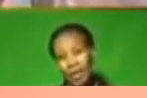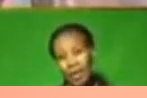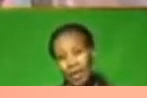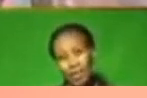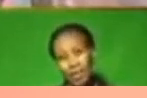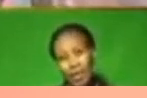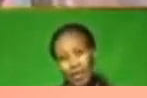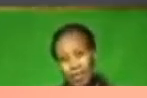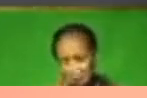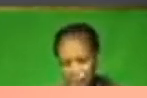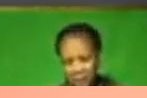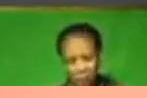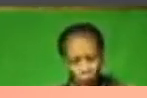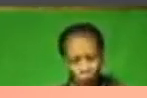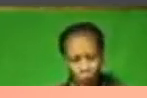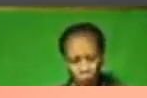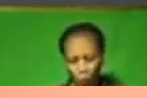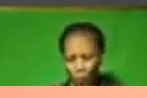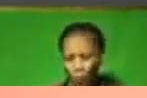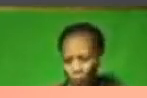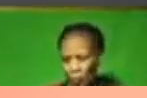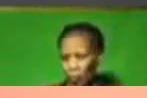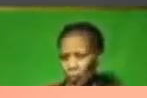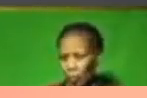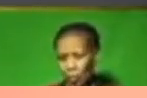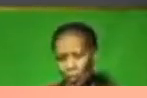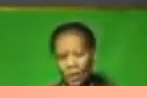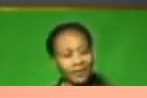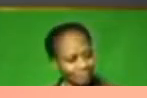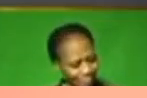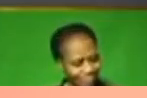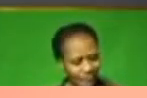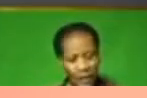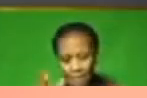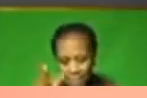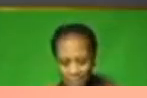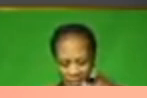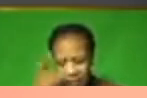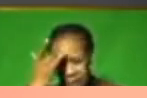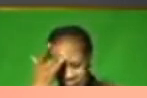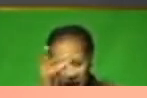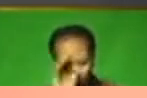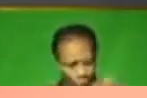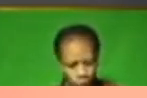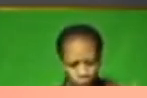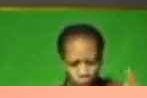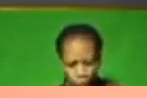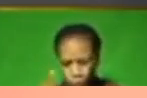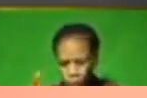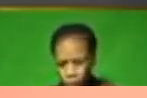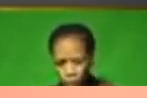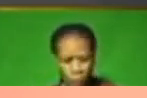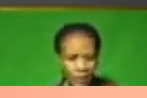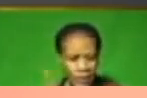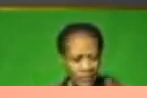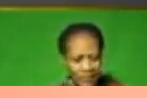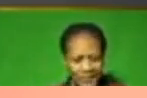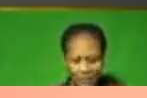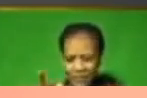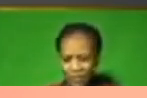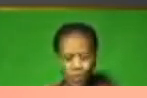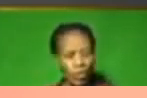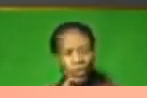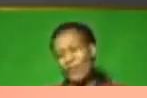seen significant improvement in patient satisfaction across various